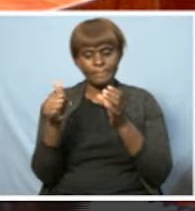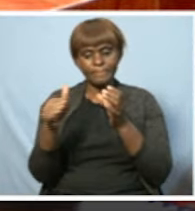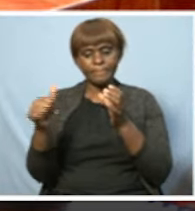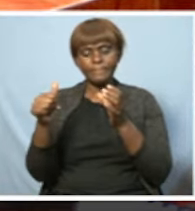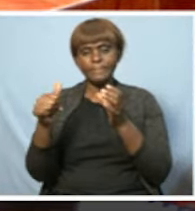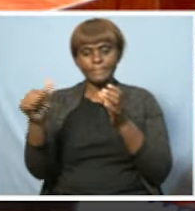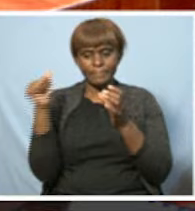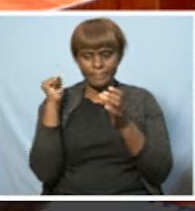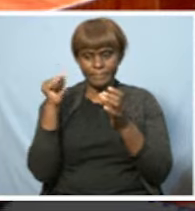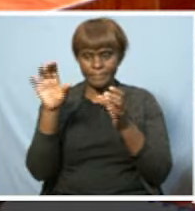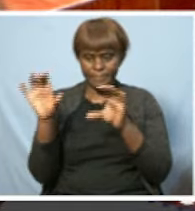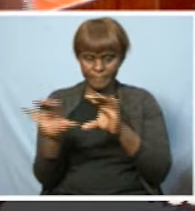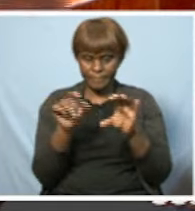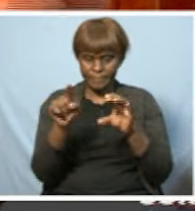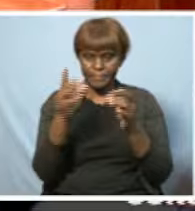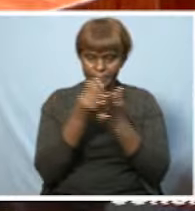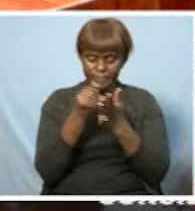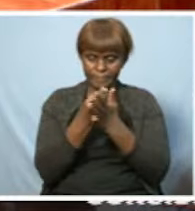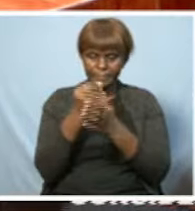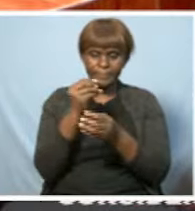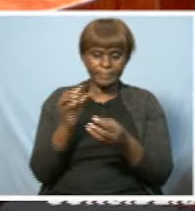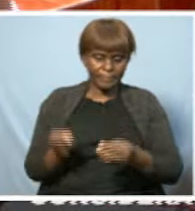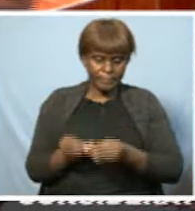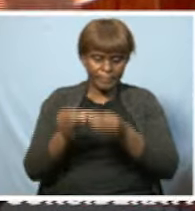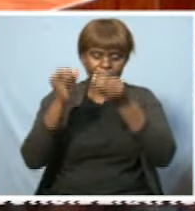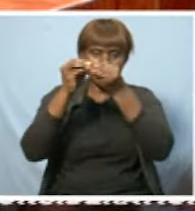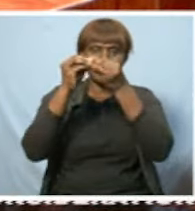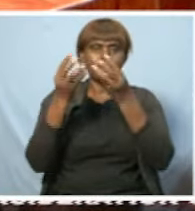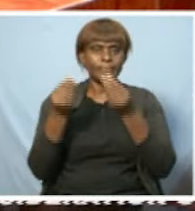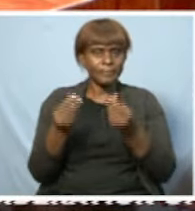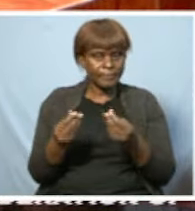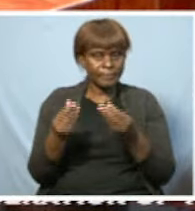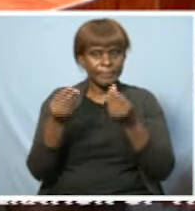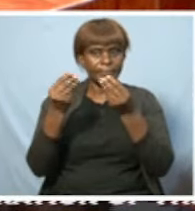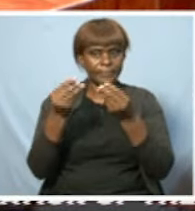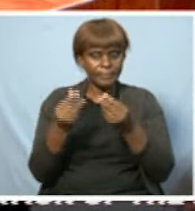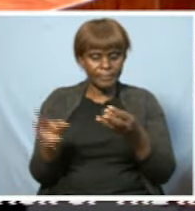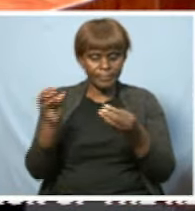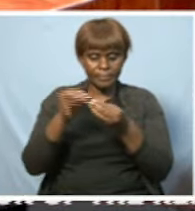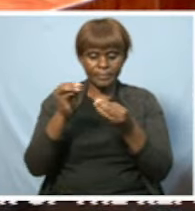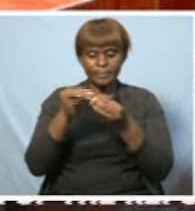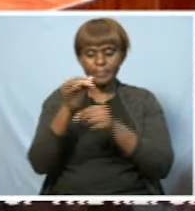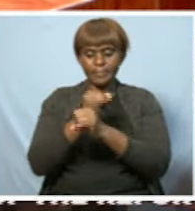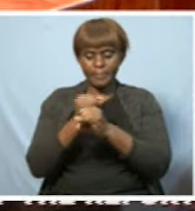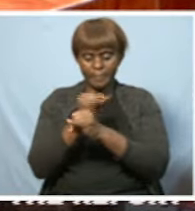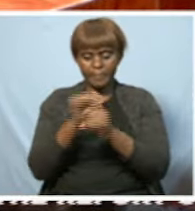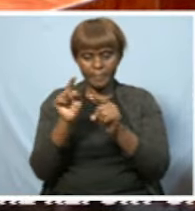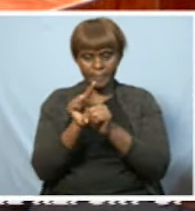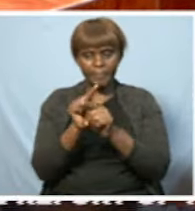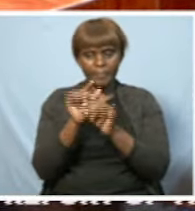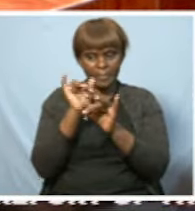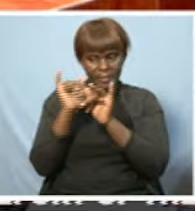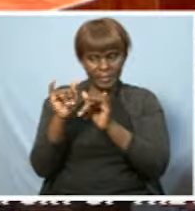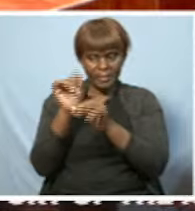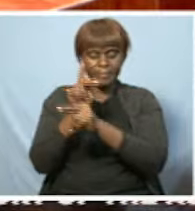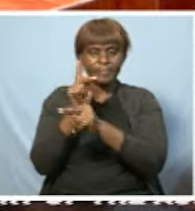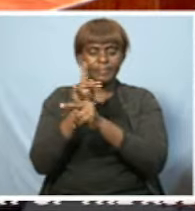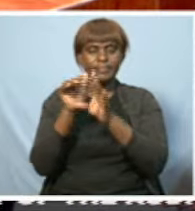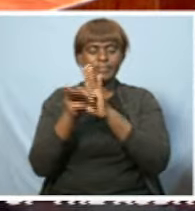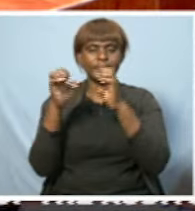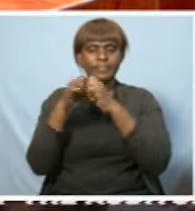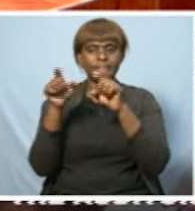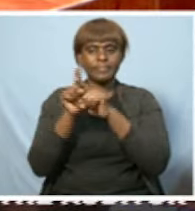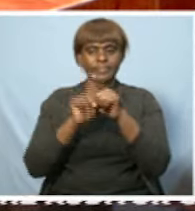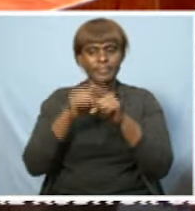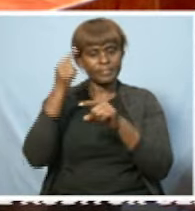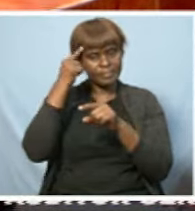anything, and these monies were just accruing interest and just, dormant in the banks. And government made